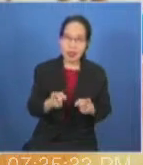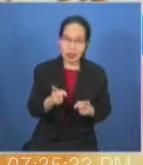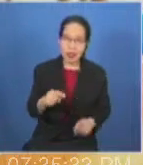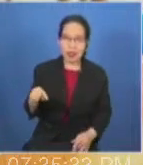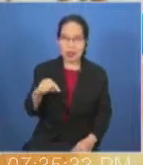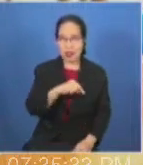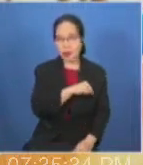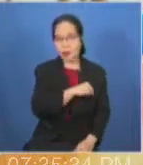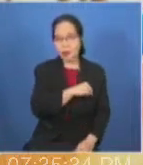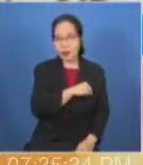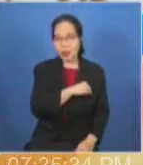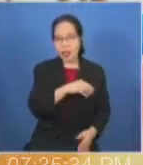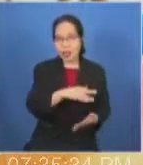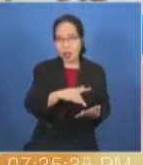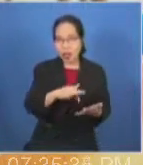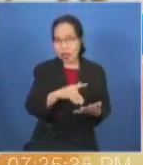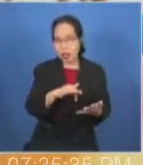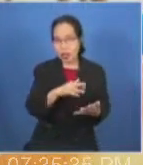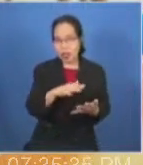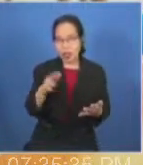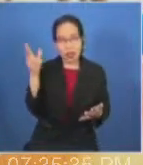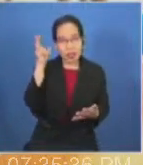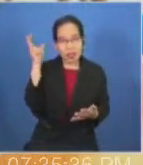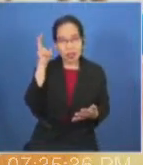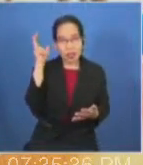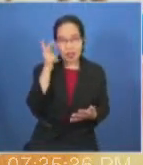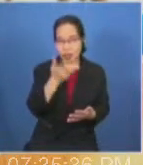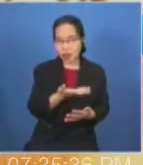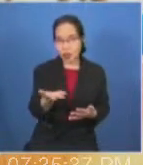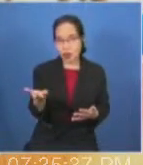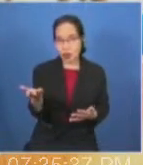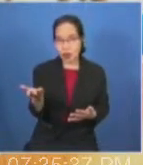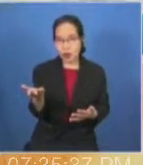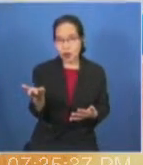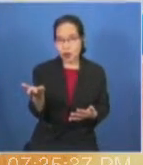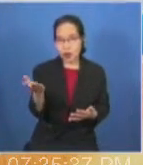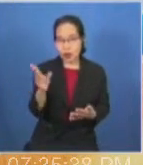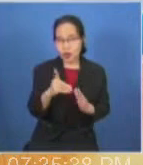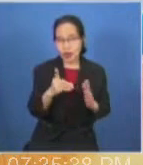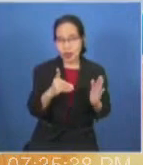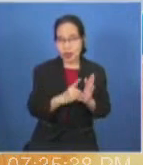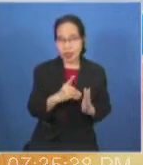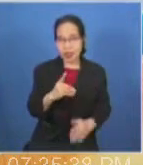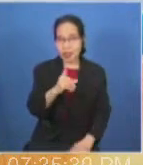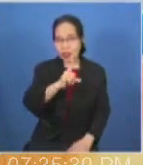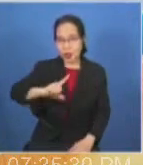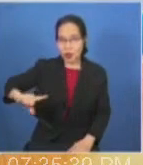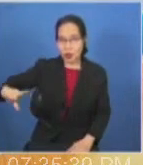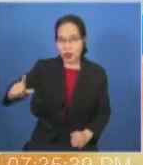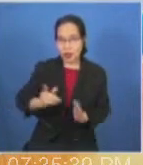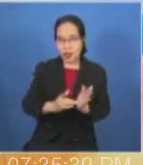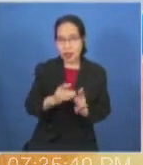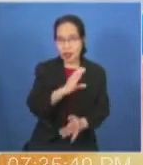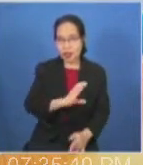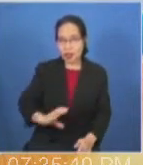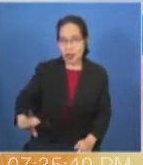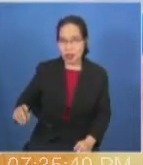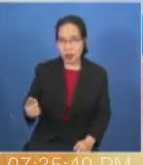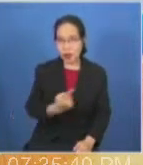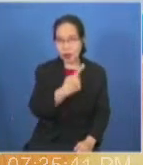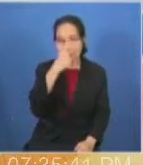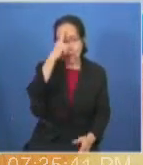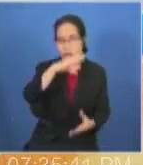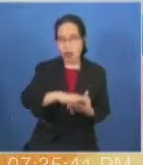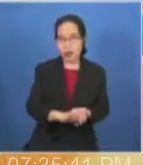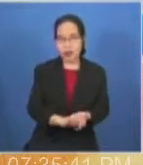fellow men, please join us so that we can study and you will hear the doctrines of the